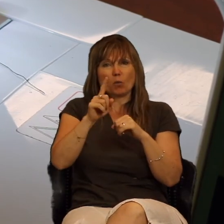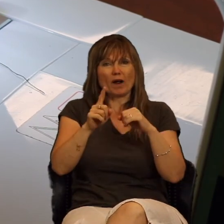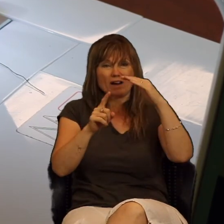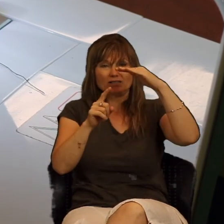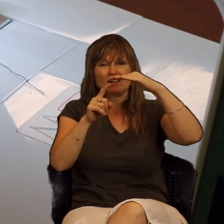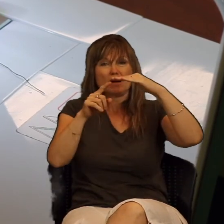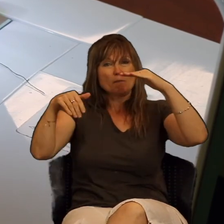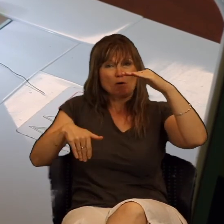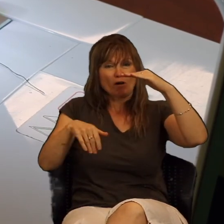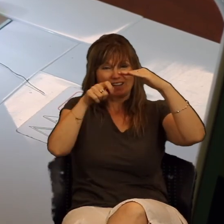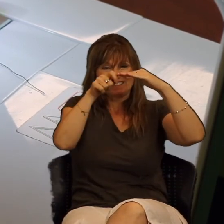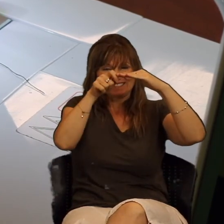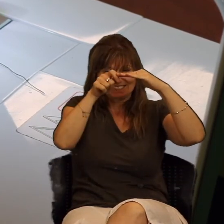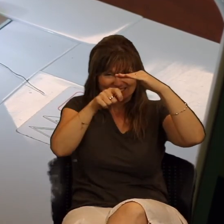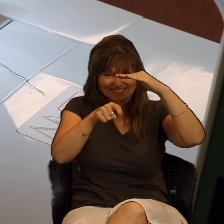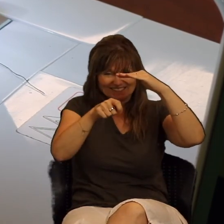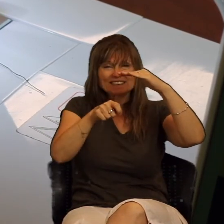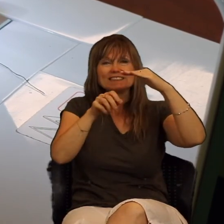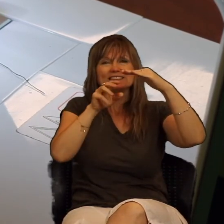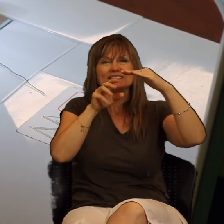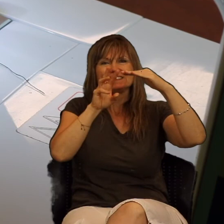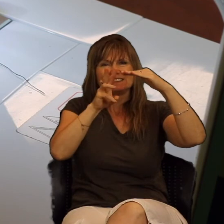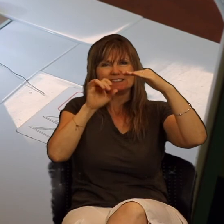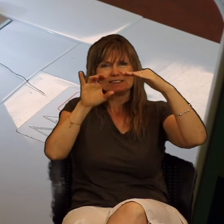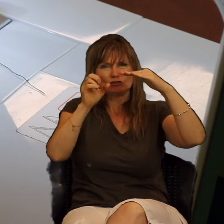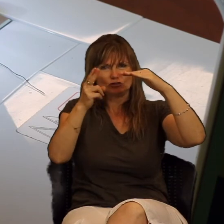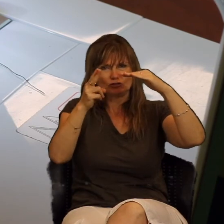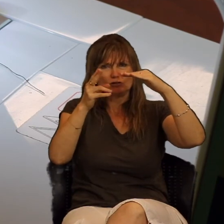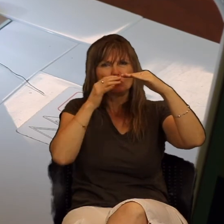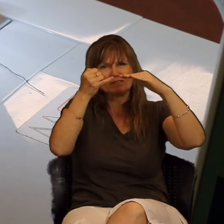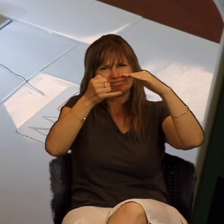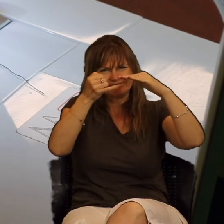right here, and I'm just going to mark it off.